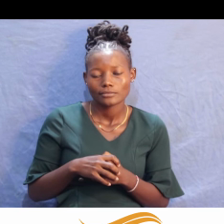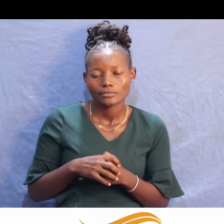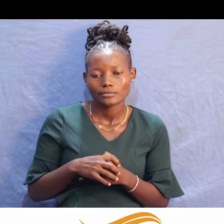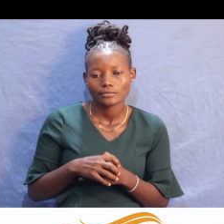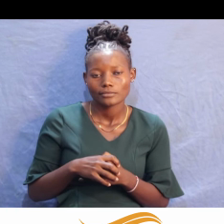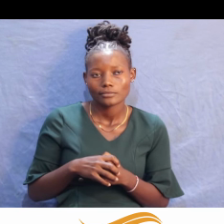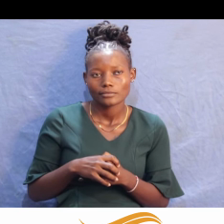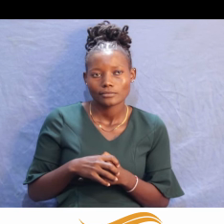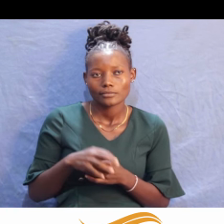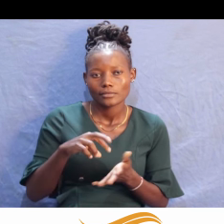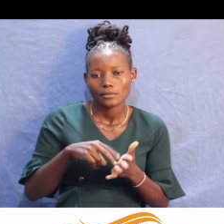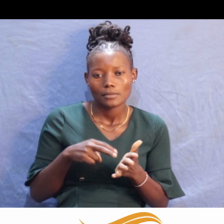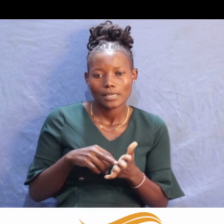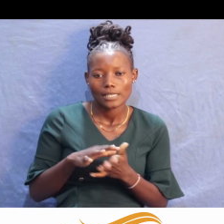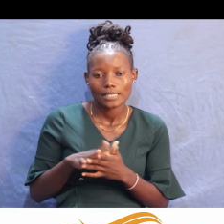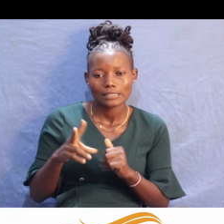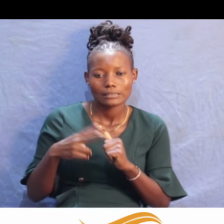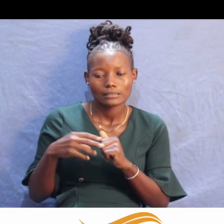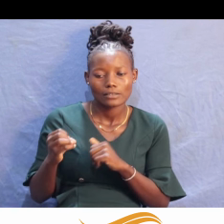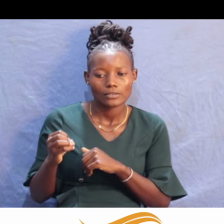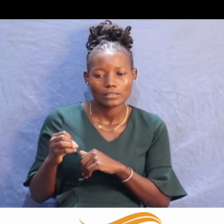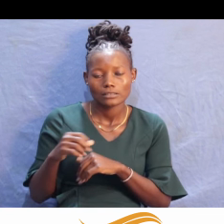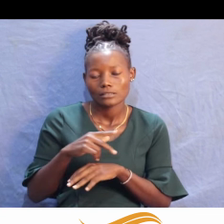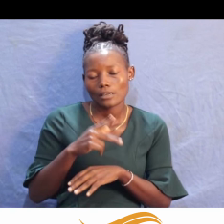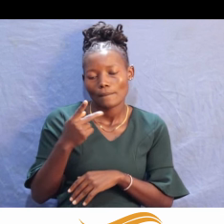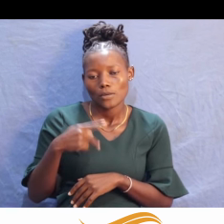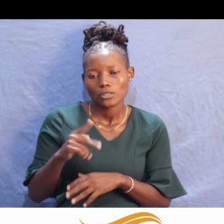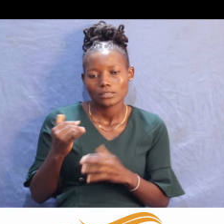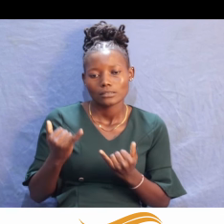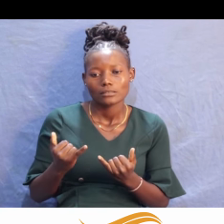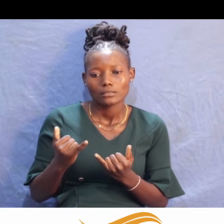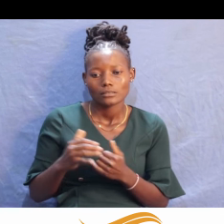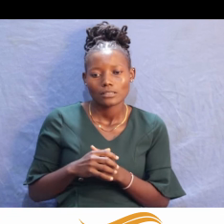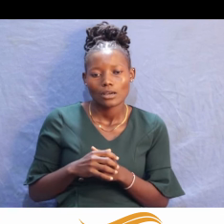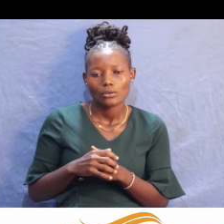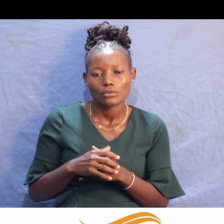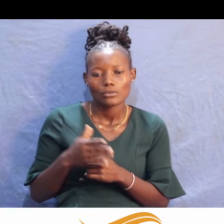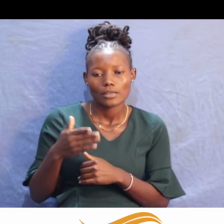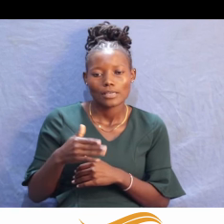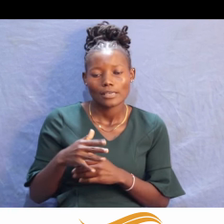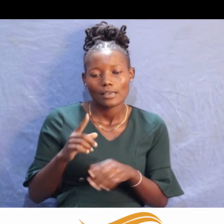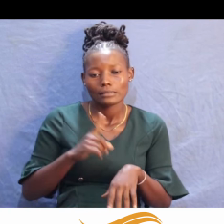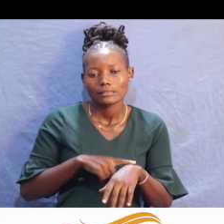is, the blue is the sedentary person. So as his heart